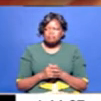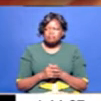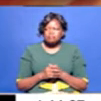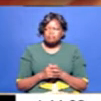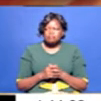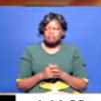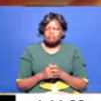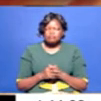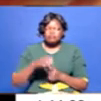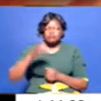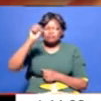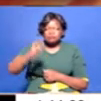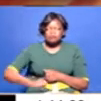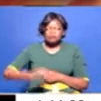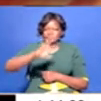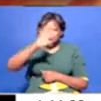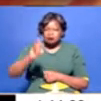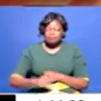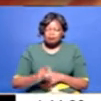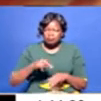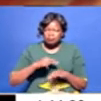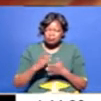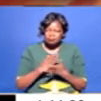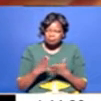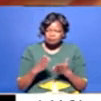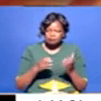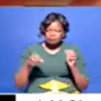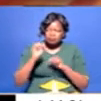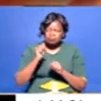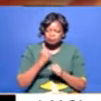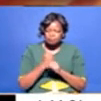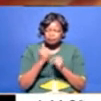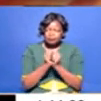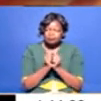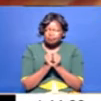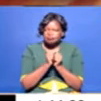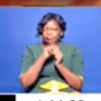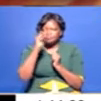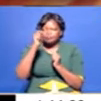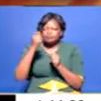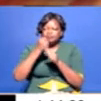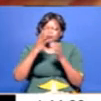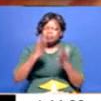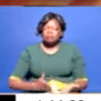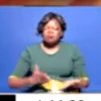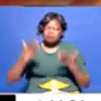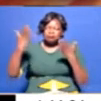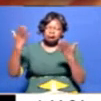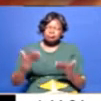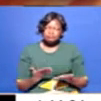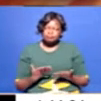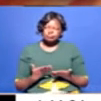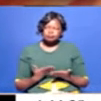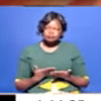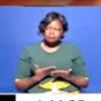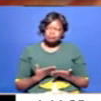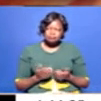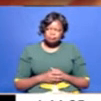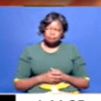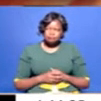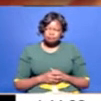South Africa's National Department of Transport is working with key stakeholders to bring about a rail resonance that will